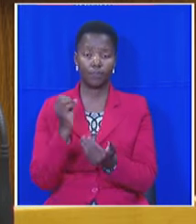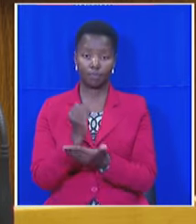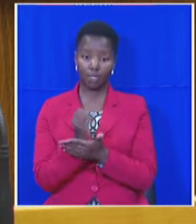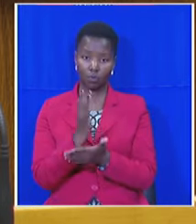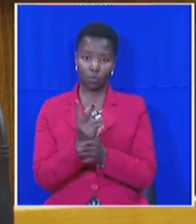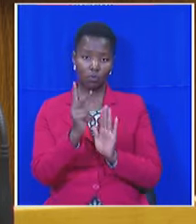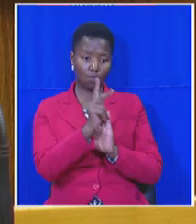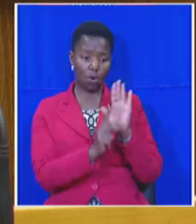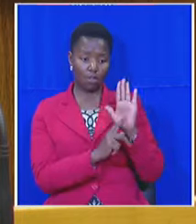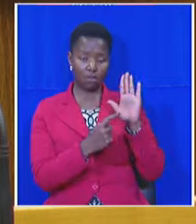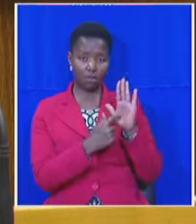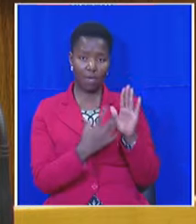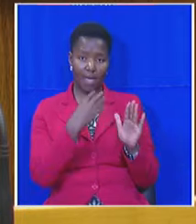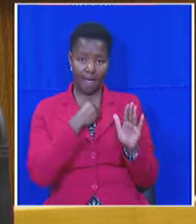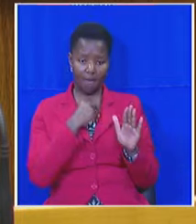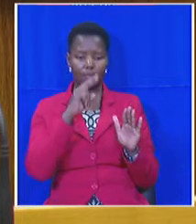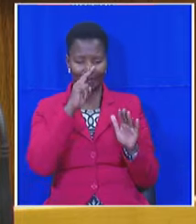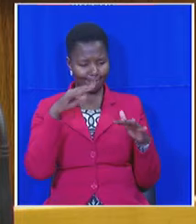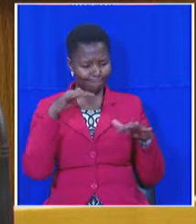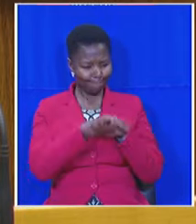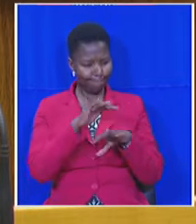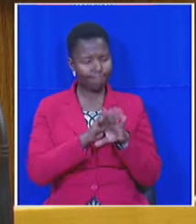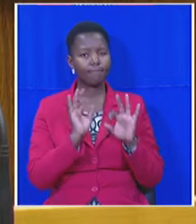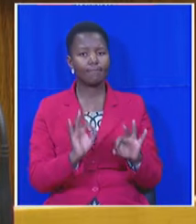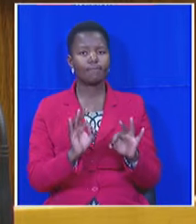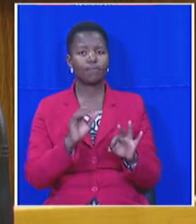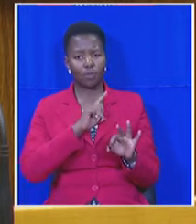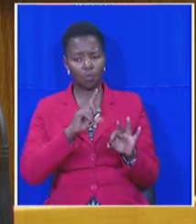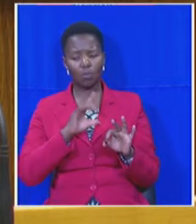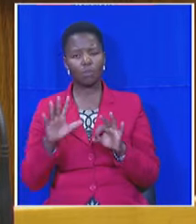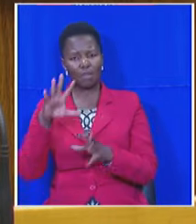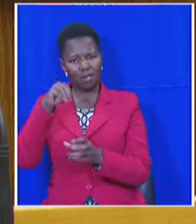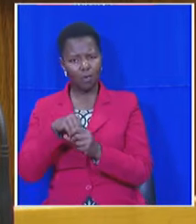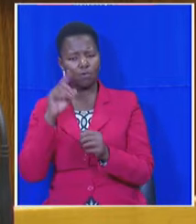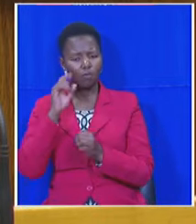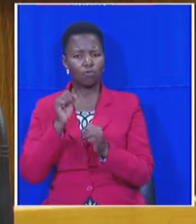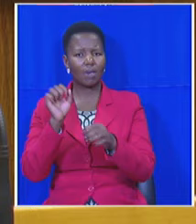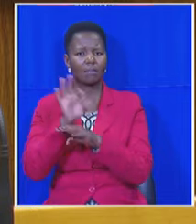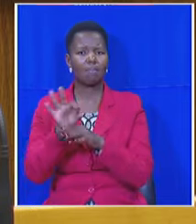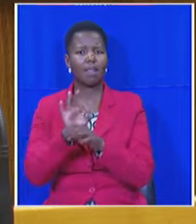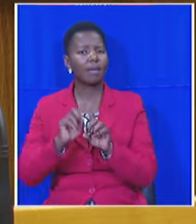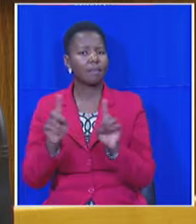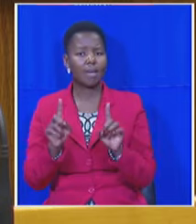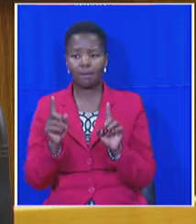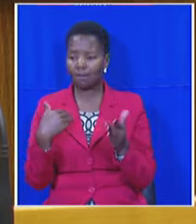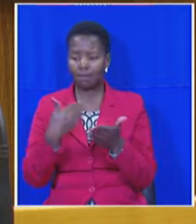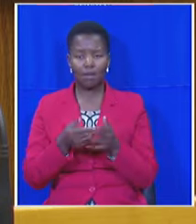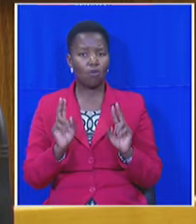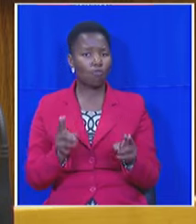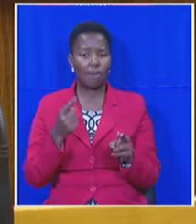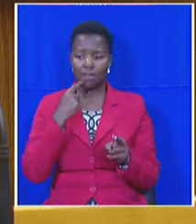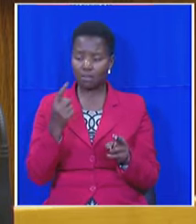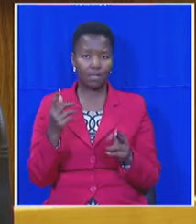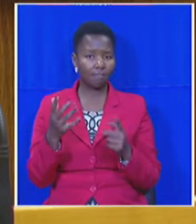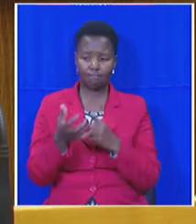in place must be implemented at all given time, because they come with these strategic plans and quite often they know that it is not realistic, they're not going to be